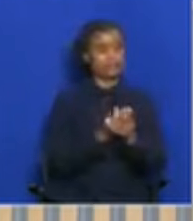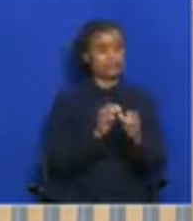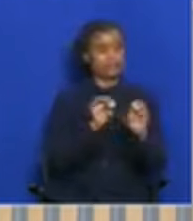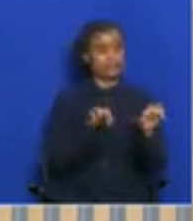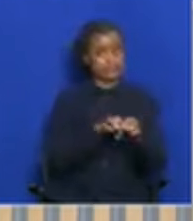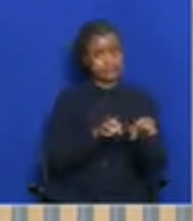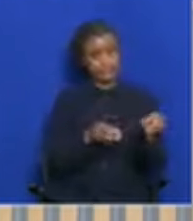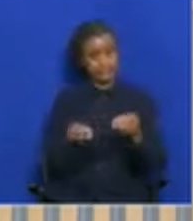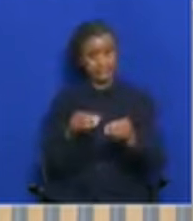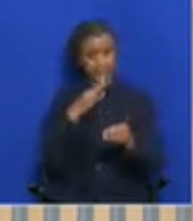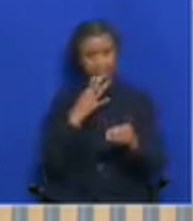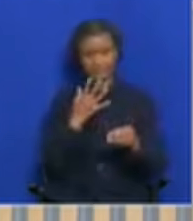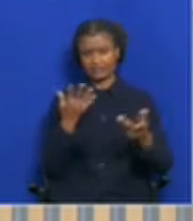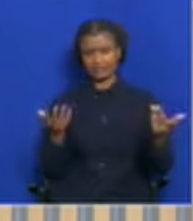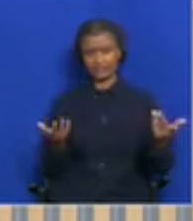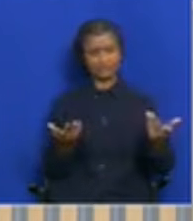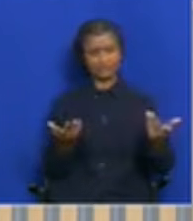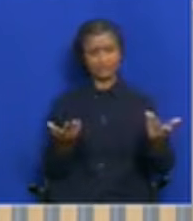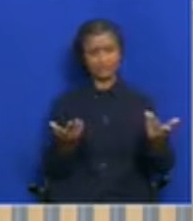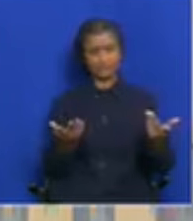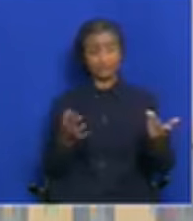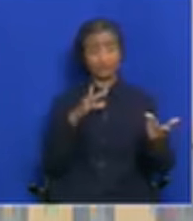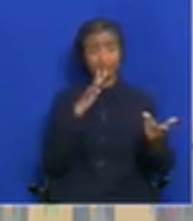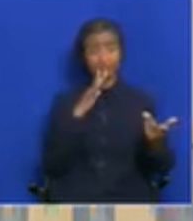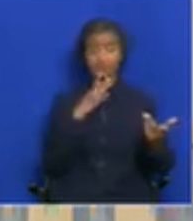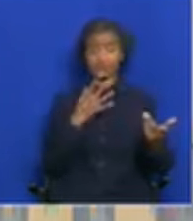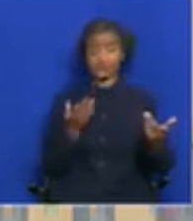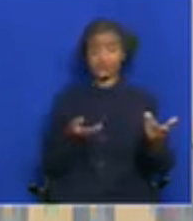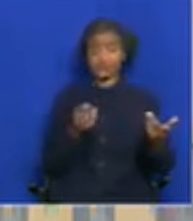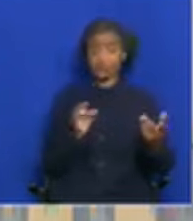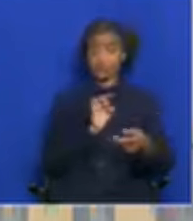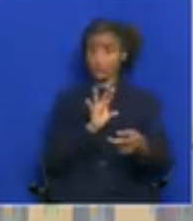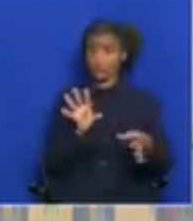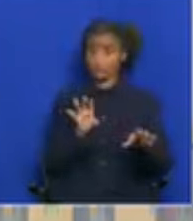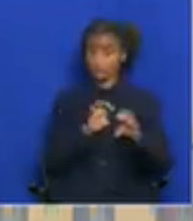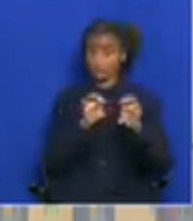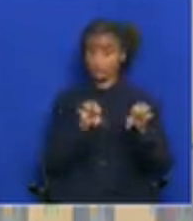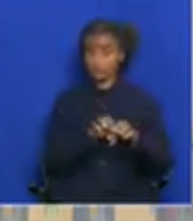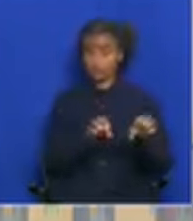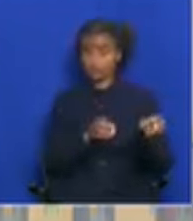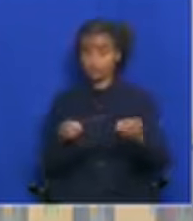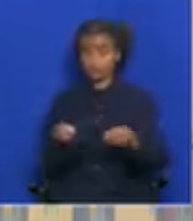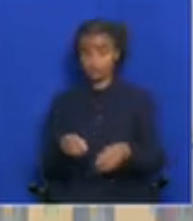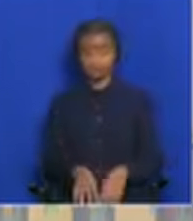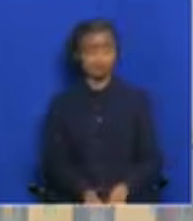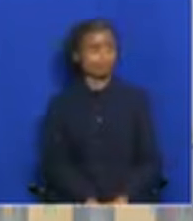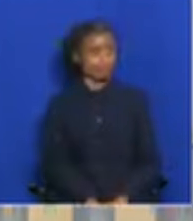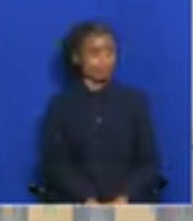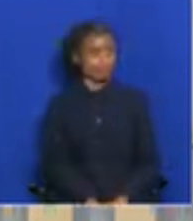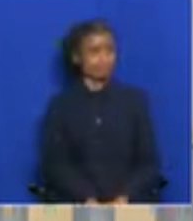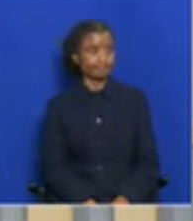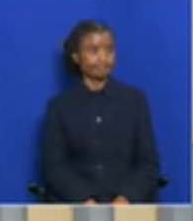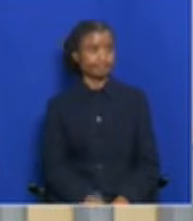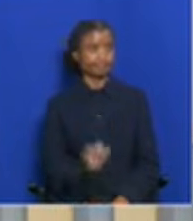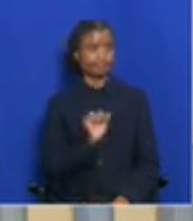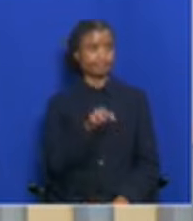be a once-off delegation? Or? We are issued with a